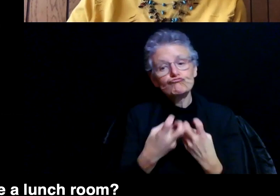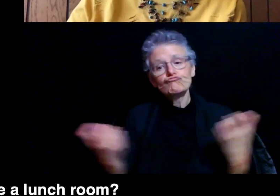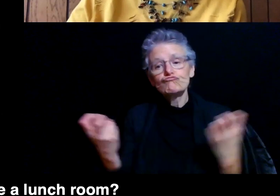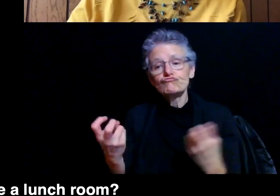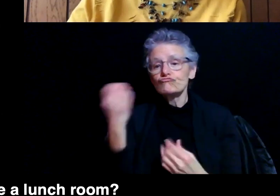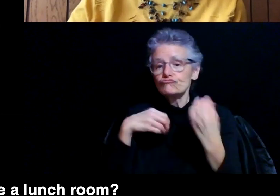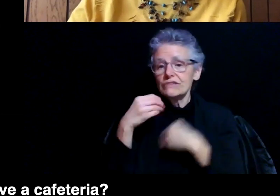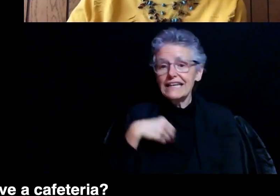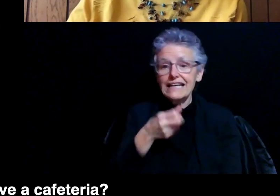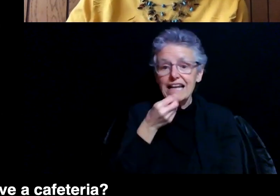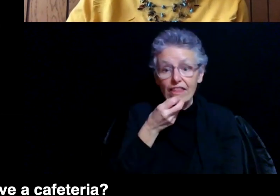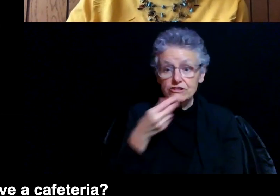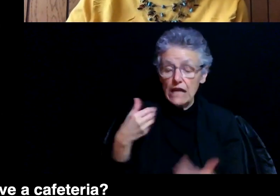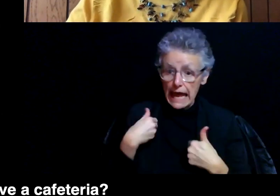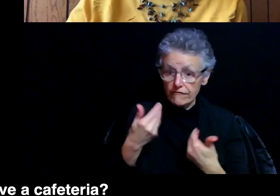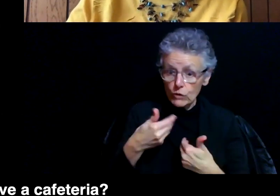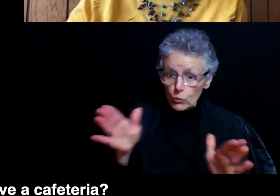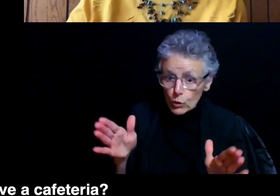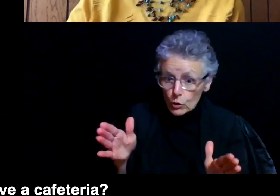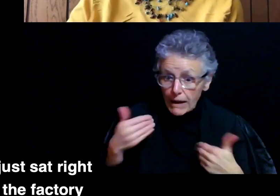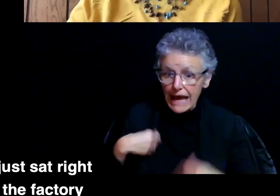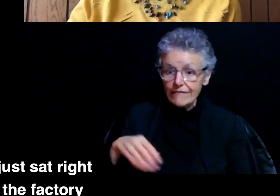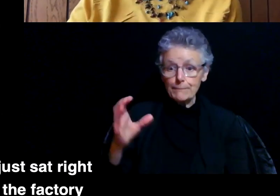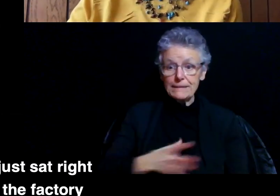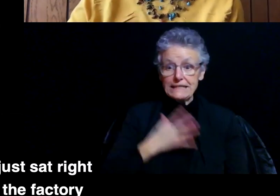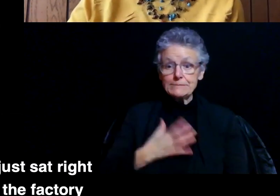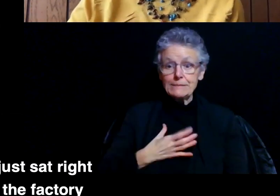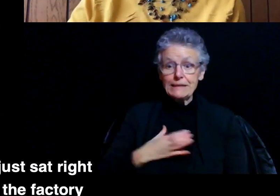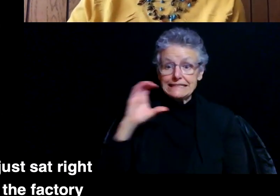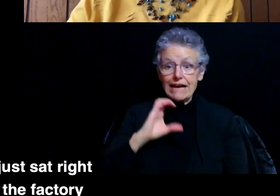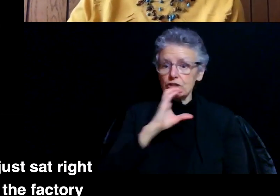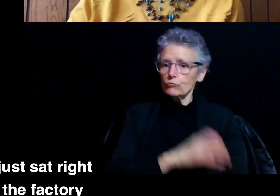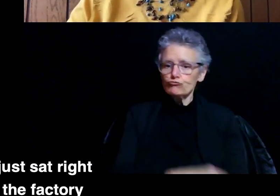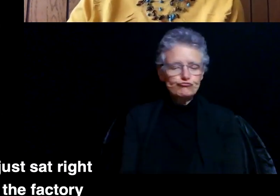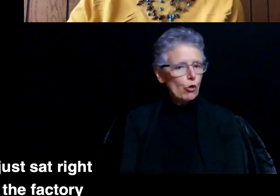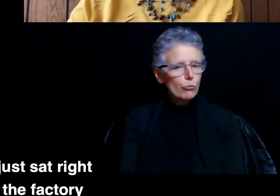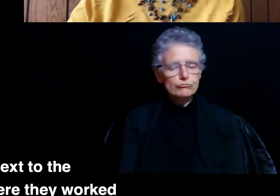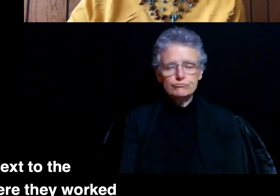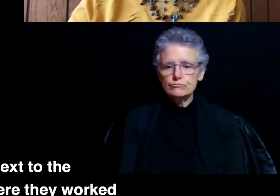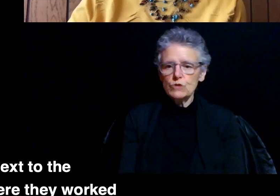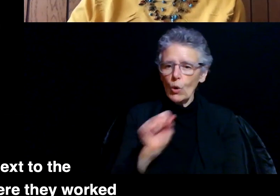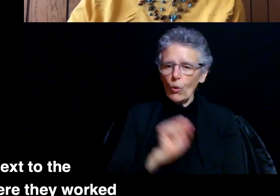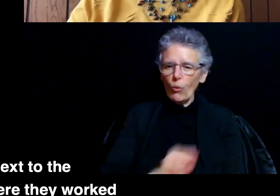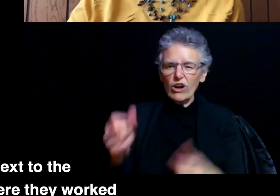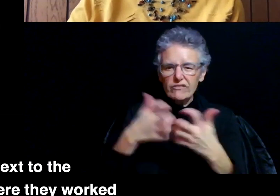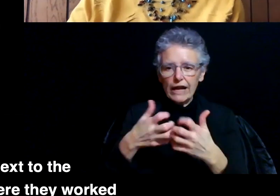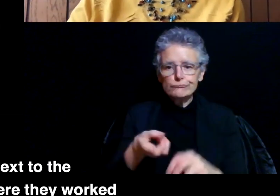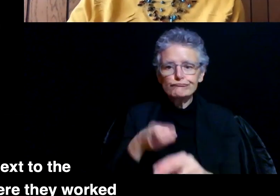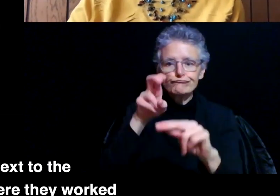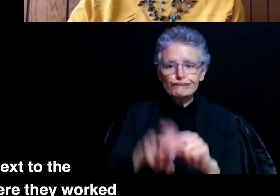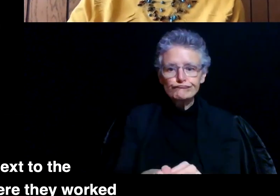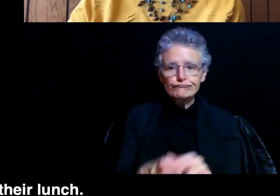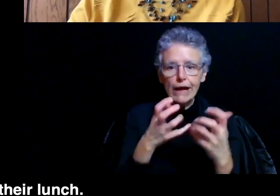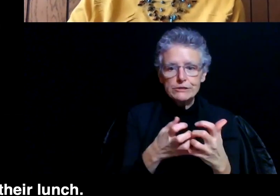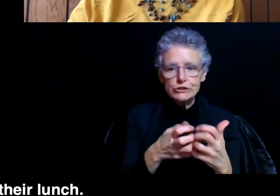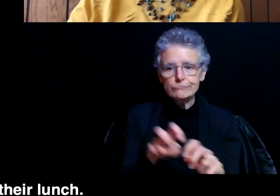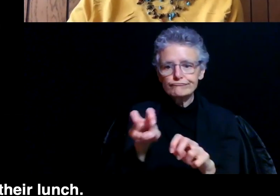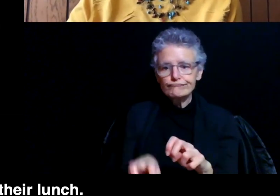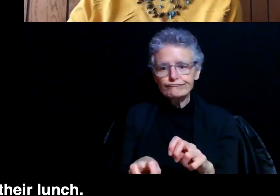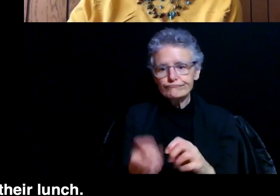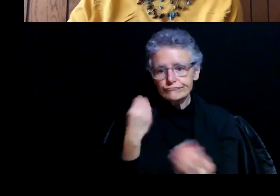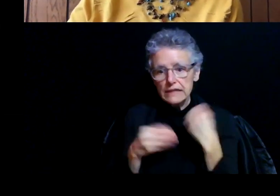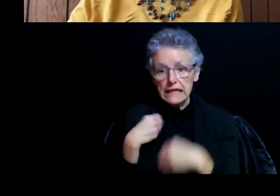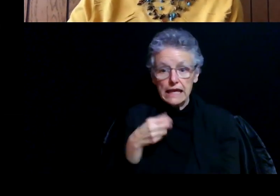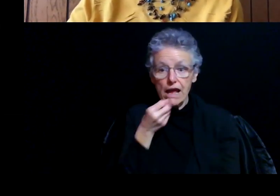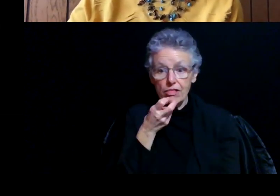have a lunchroom? Did they have a cafeteria? No, they just sat right down in the factory, right next to the machine where they worked, and ate their